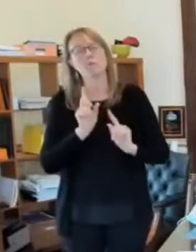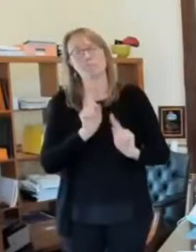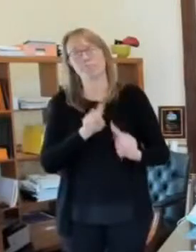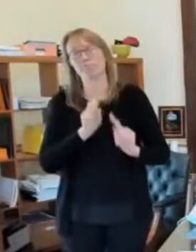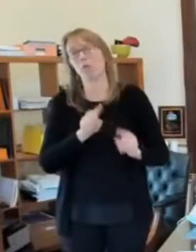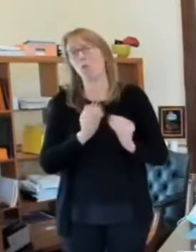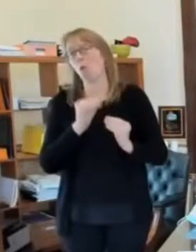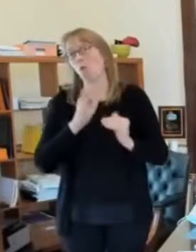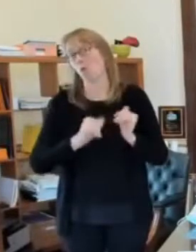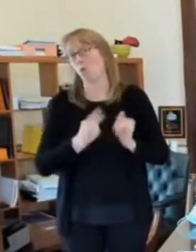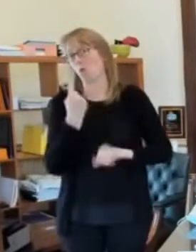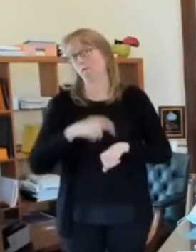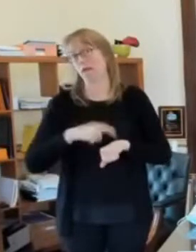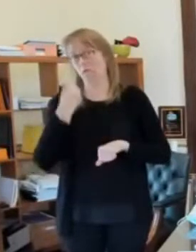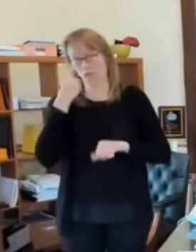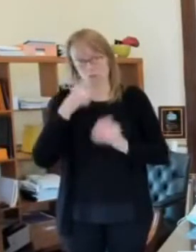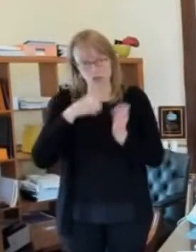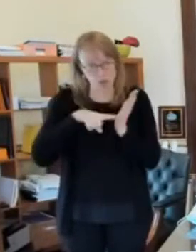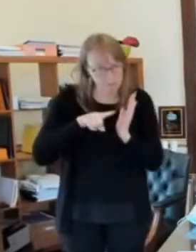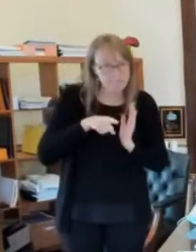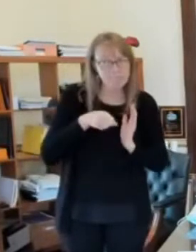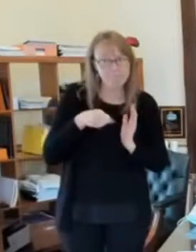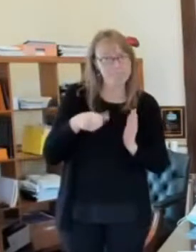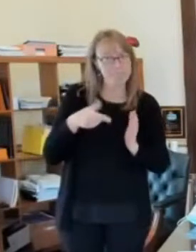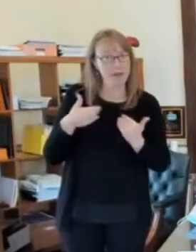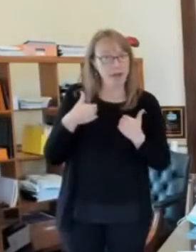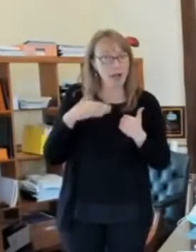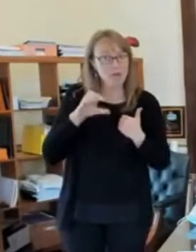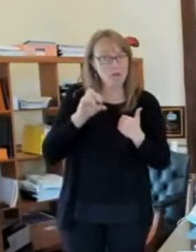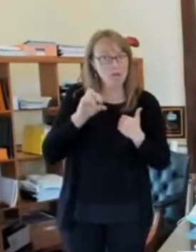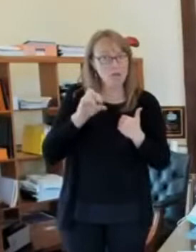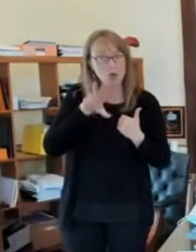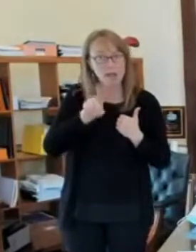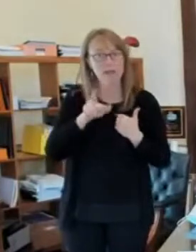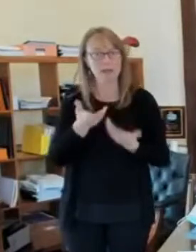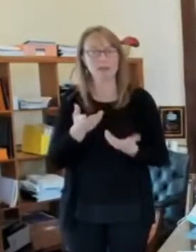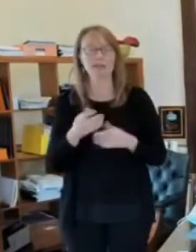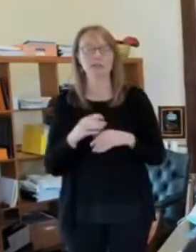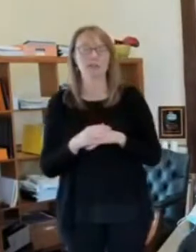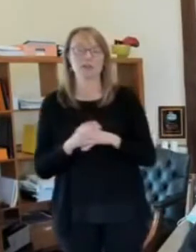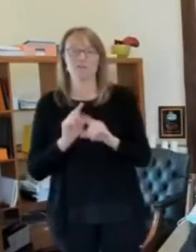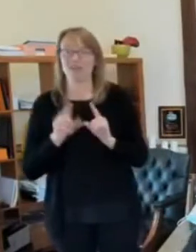225,000 tests done in the city of St. Louis since it began.